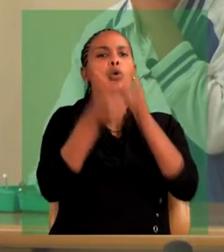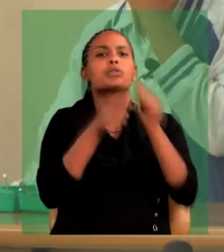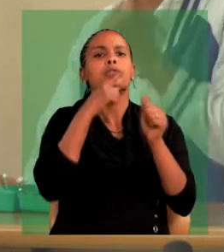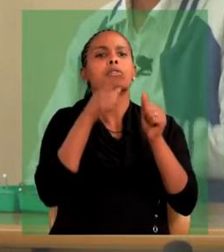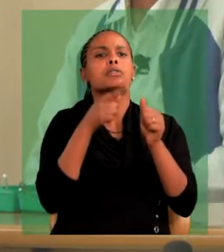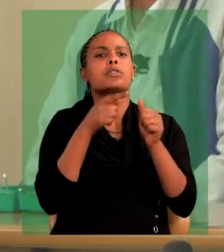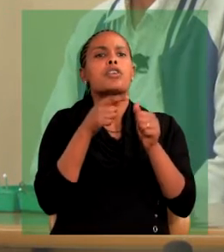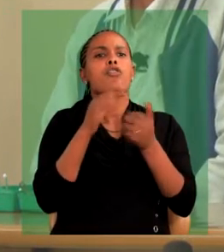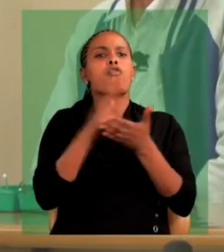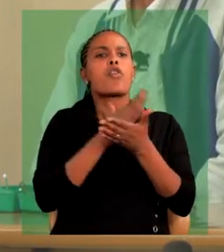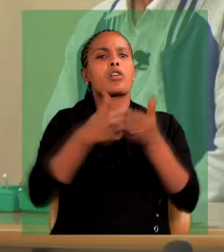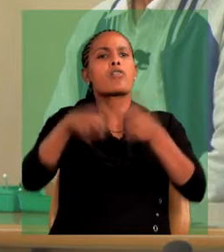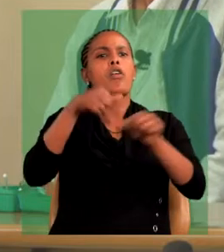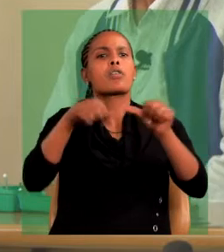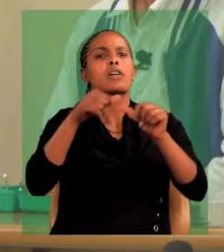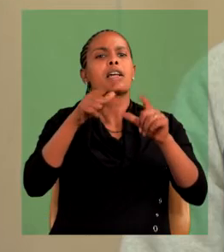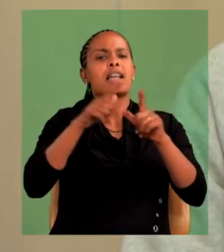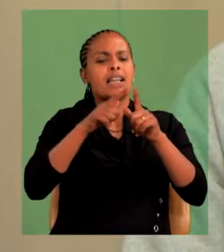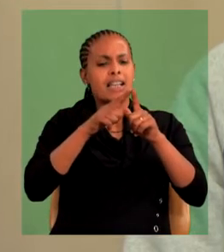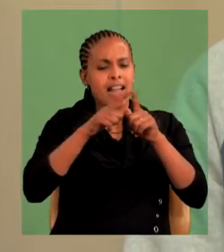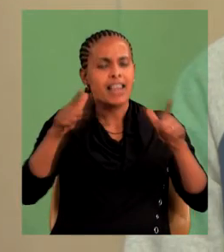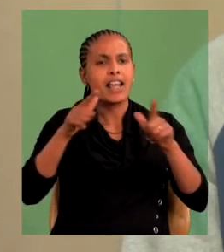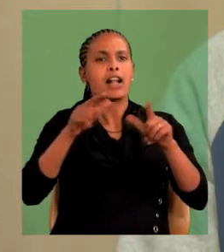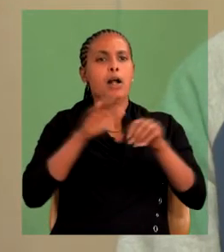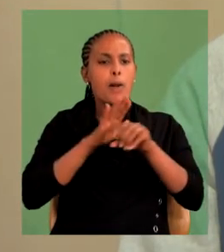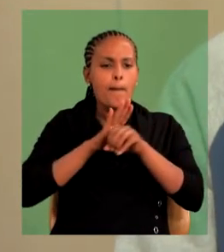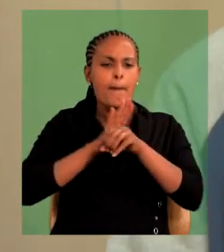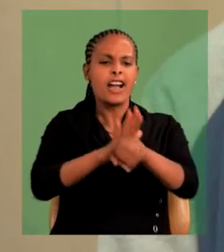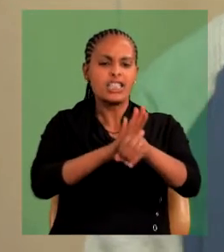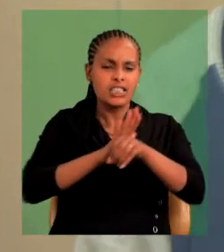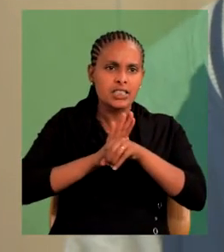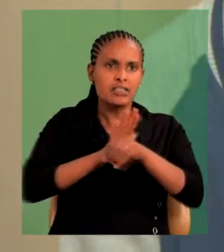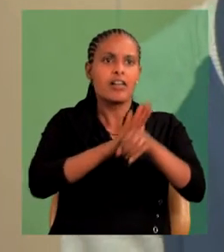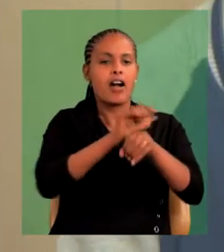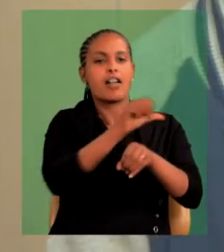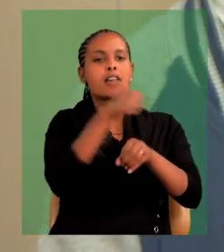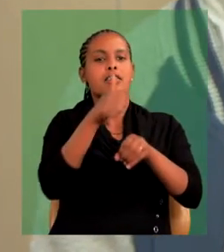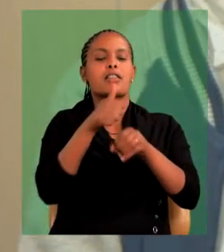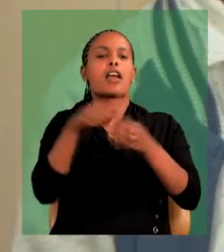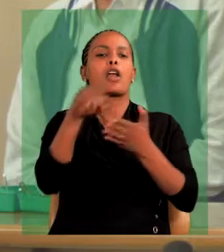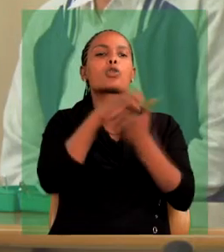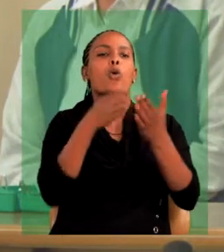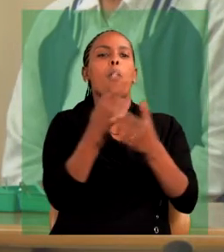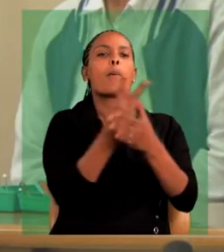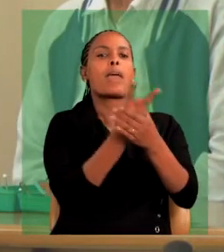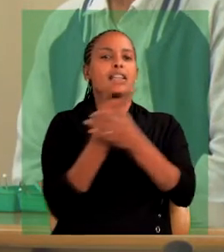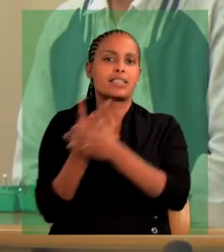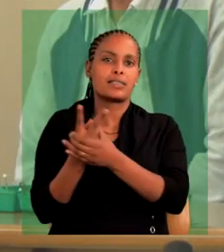is involved in greater repulsion against another electron pair?